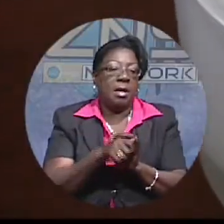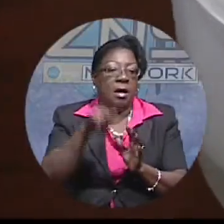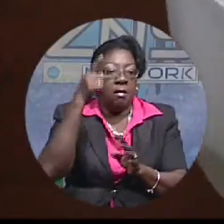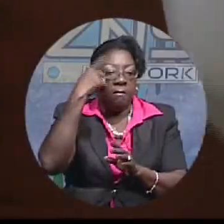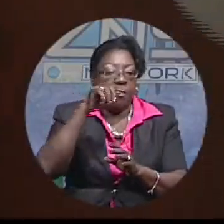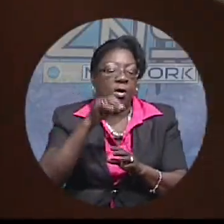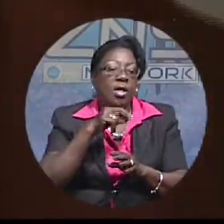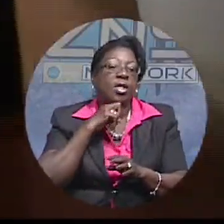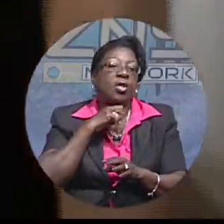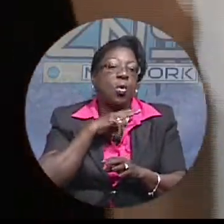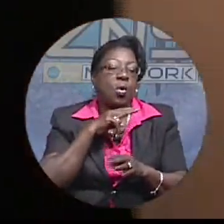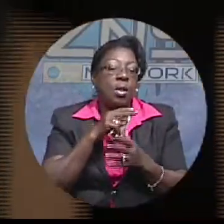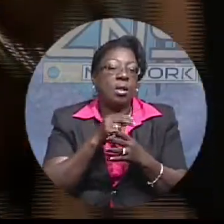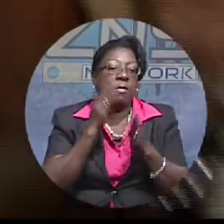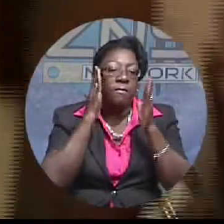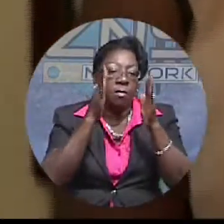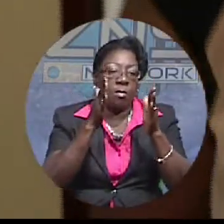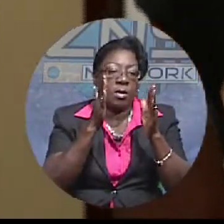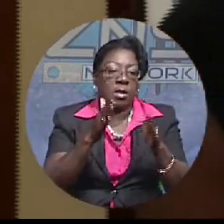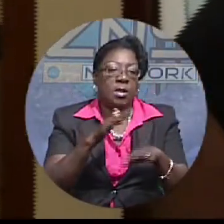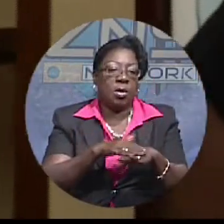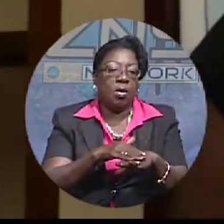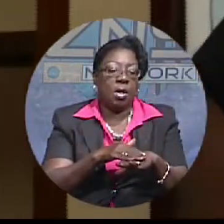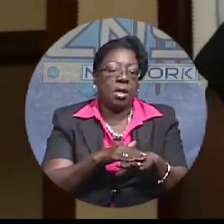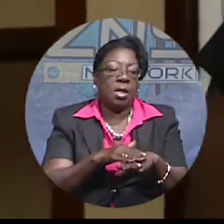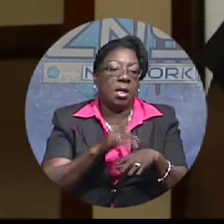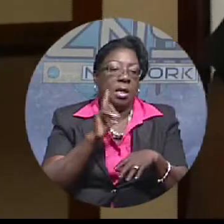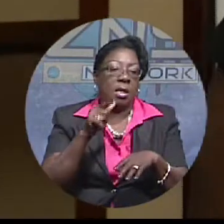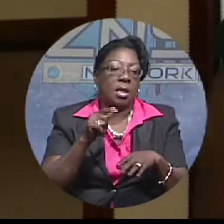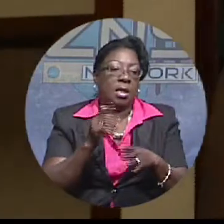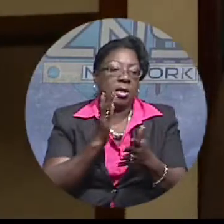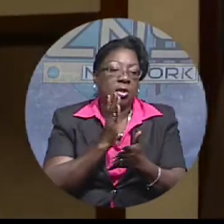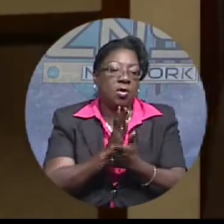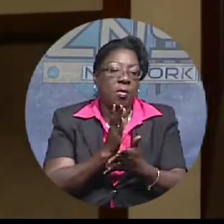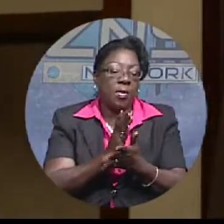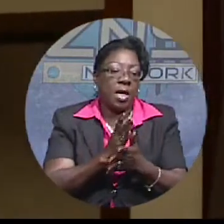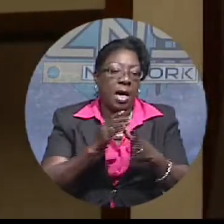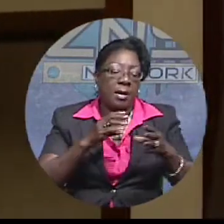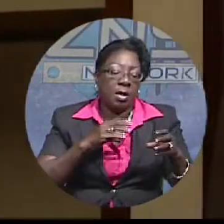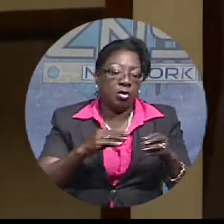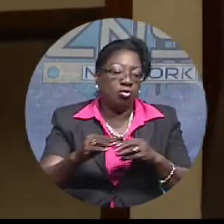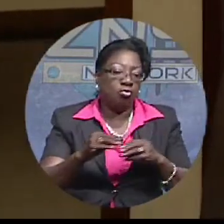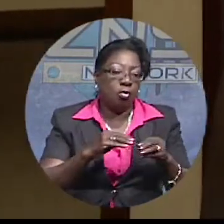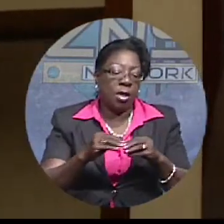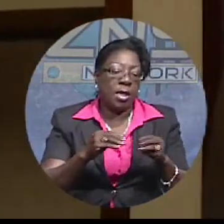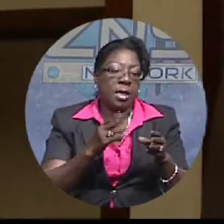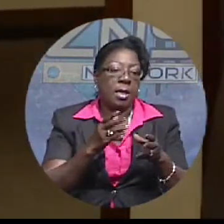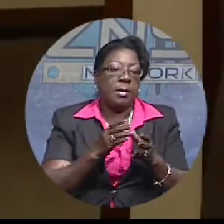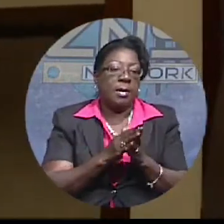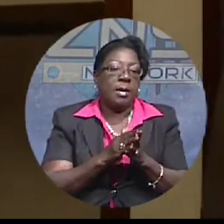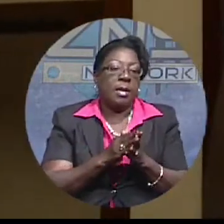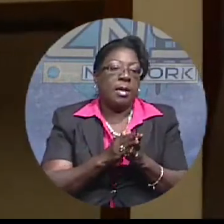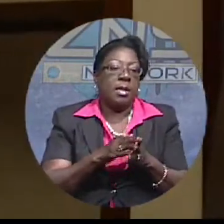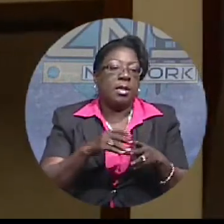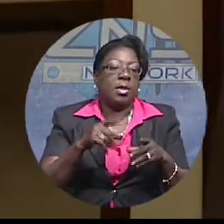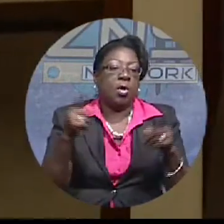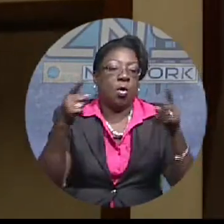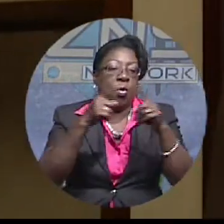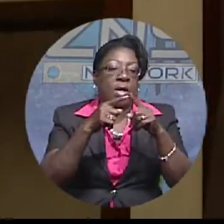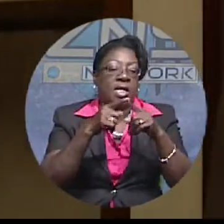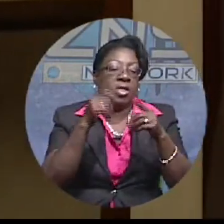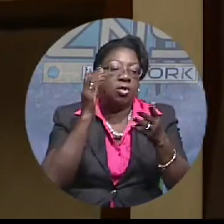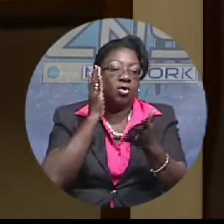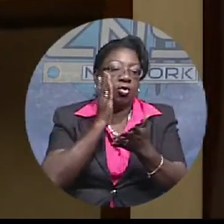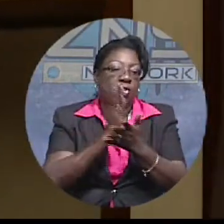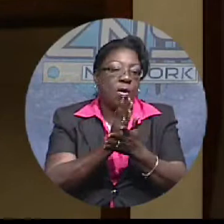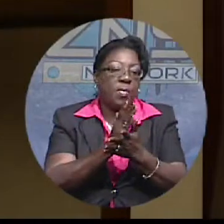toad task force, the focus is now assessing the scale of invasion, management, and control. However, the ultimate goal is